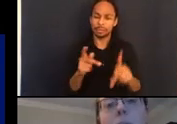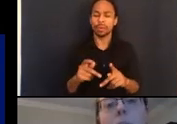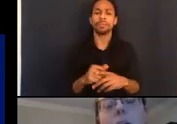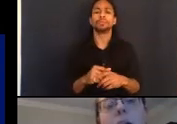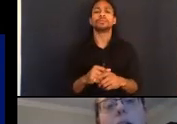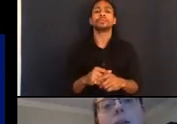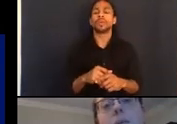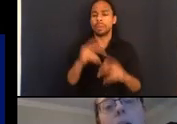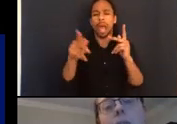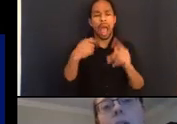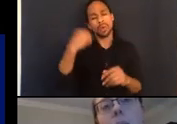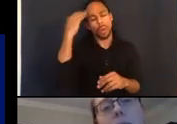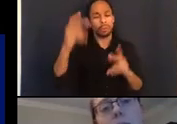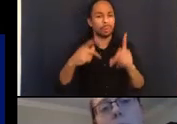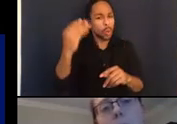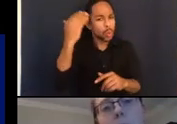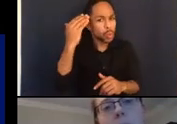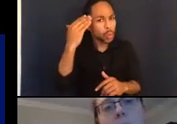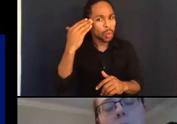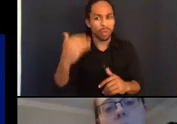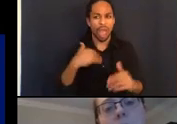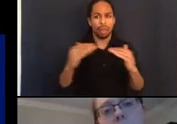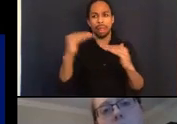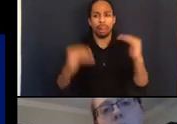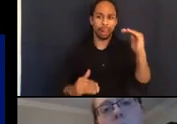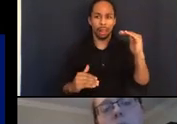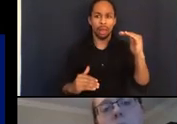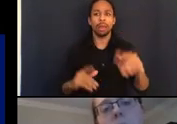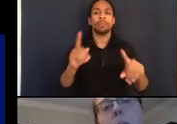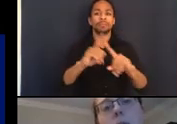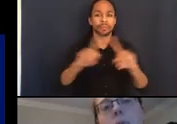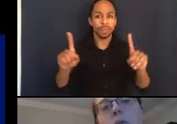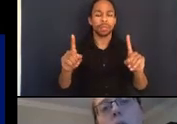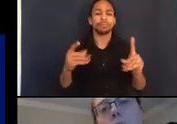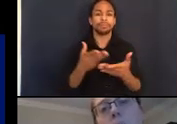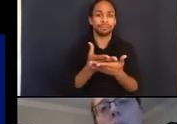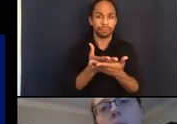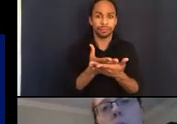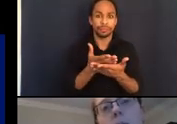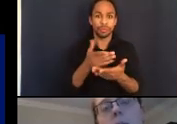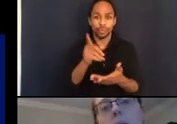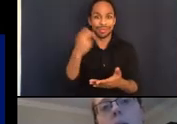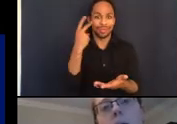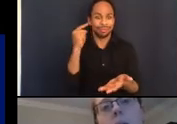disparities were out there and that this was going to affect people differently. But I think those early numbers really showed